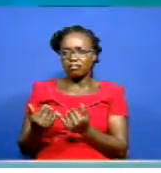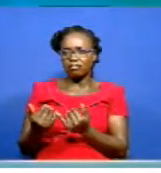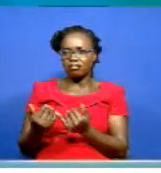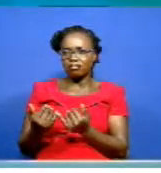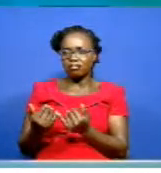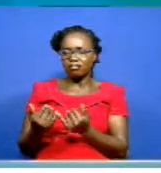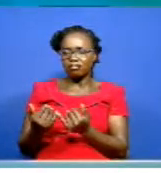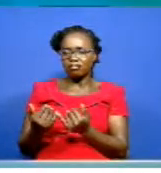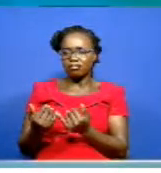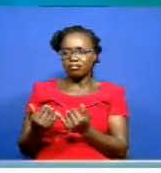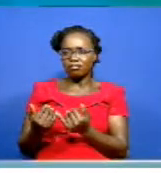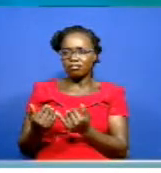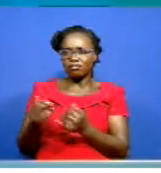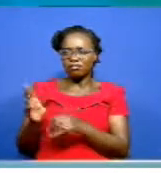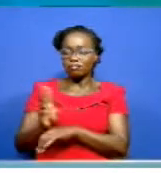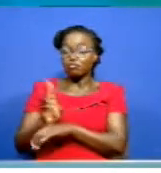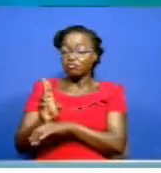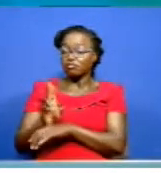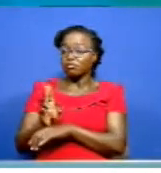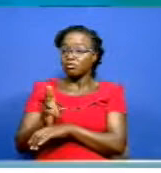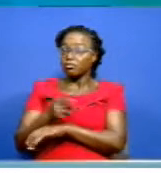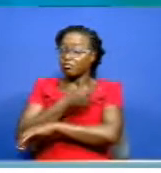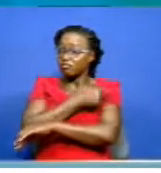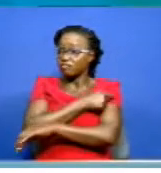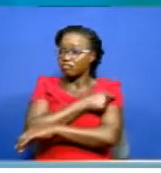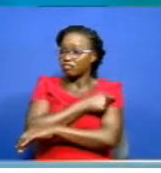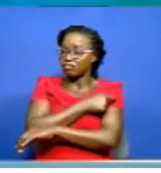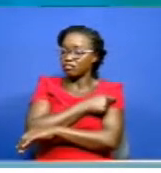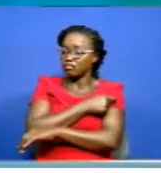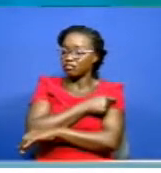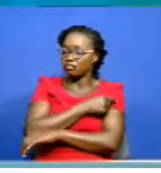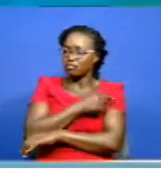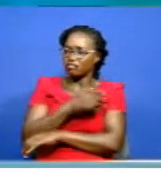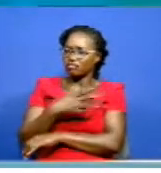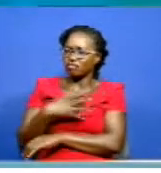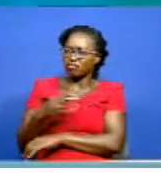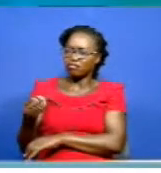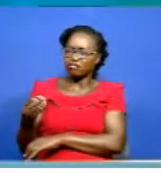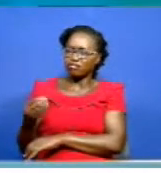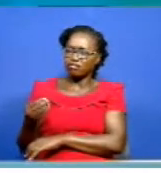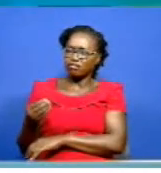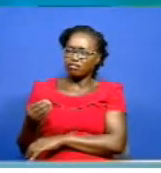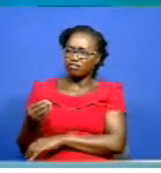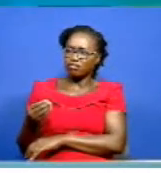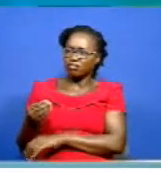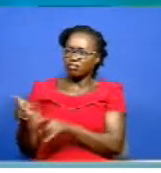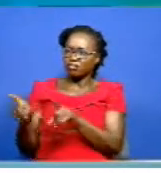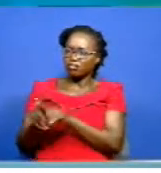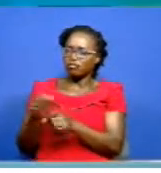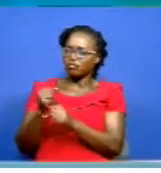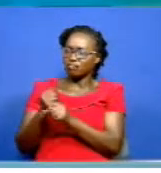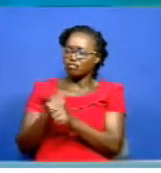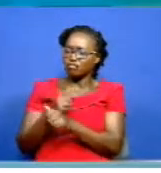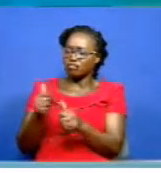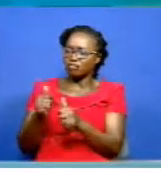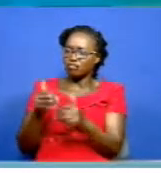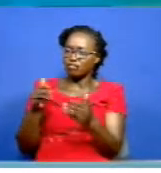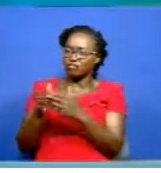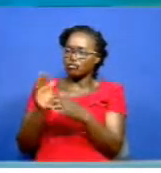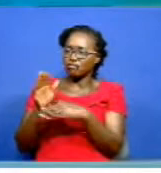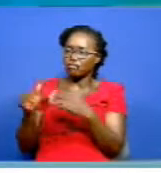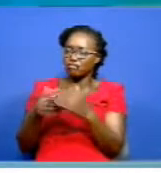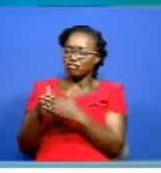we are currently using the AstraZeneca vaccine, and I think it's still effective against all the variants. We still